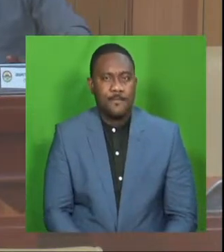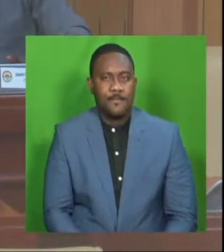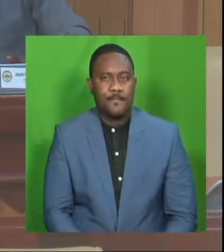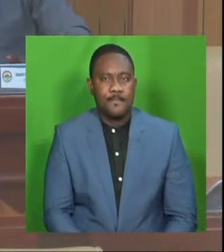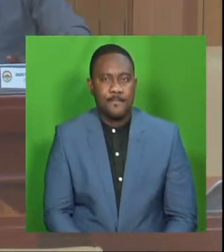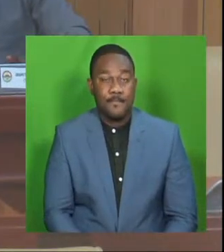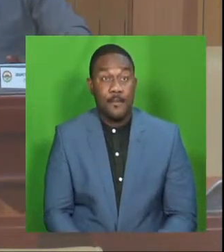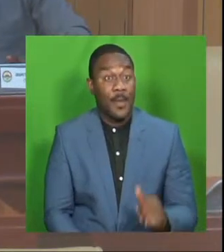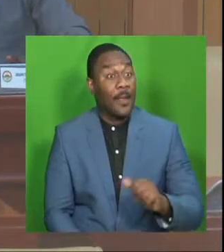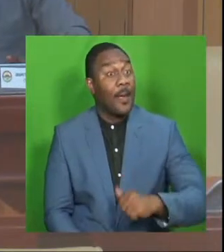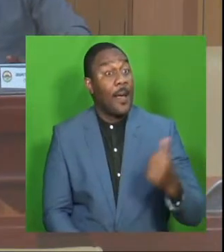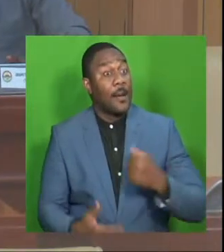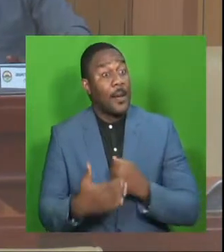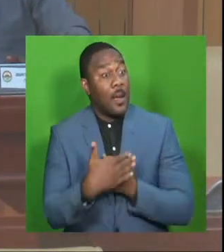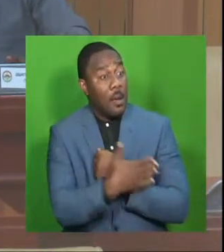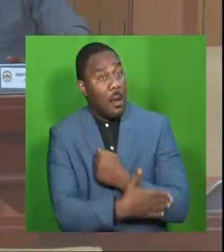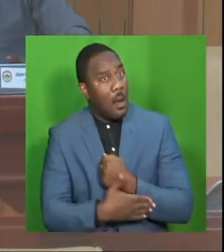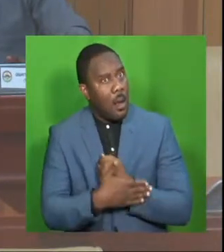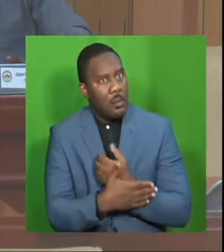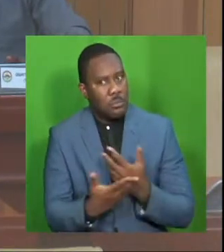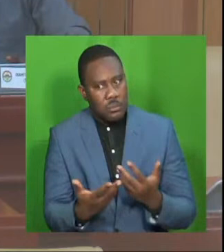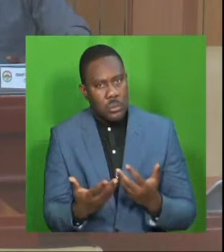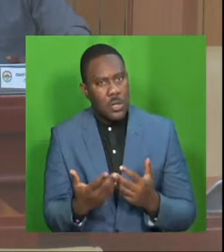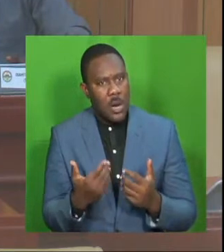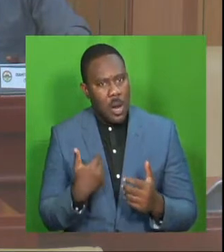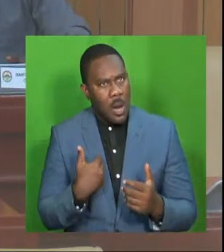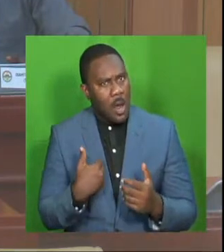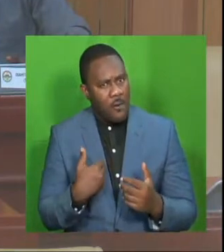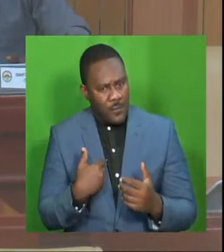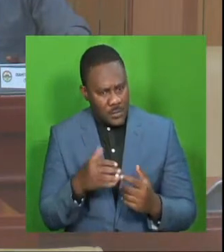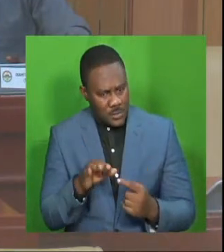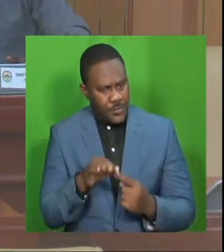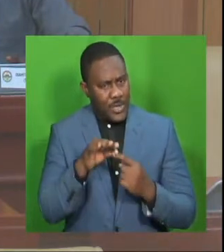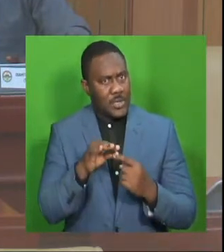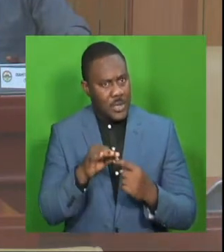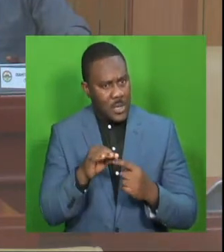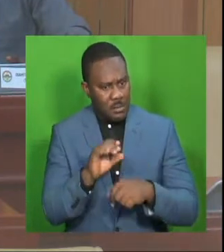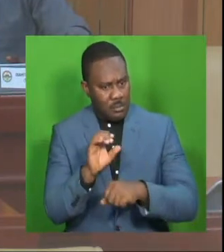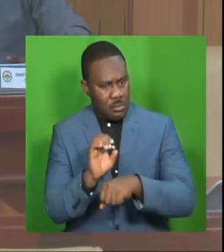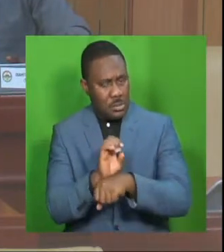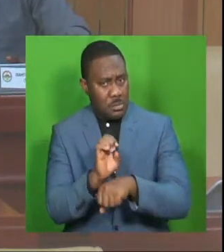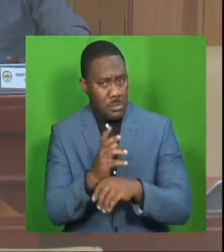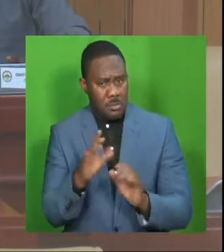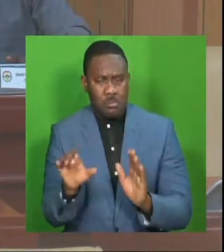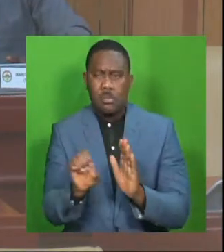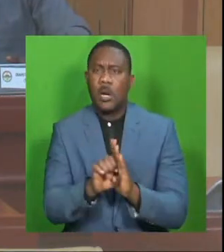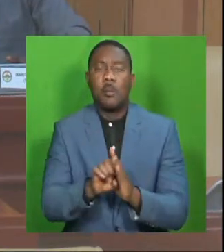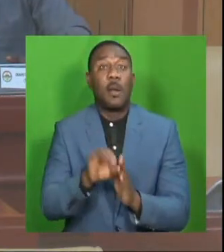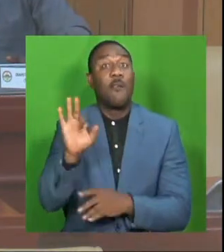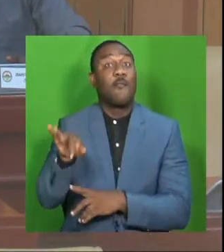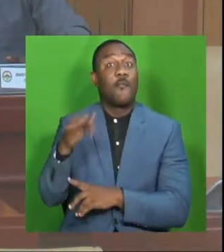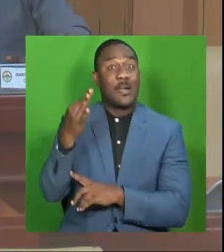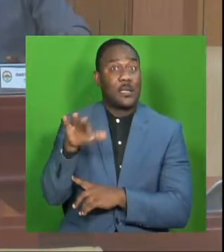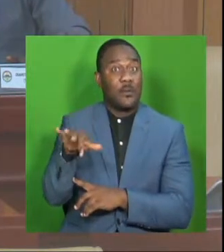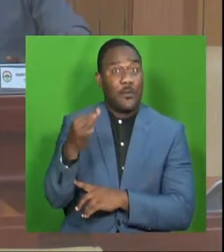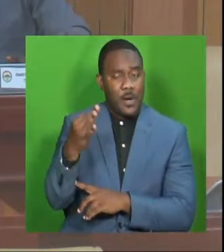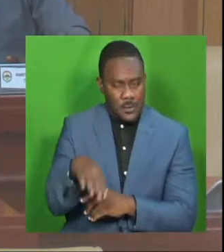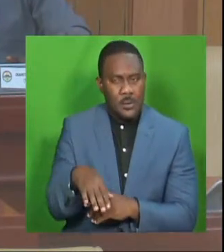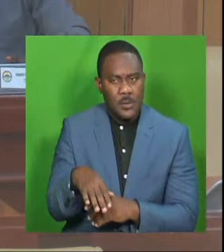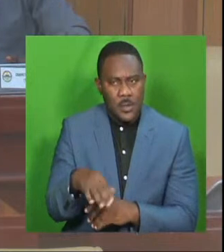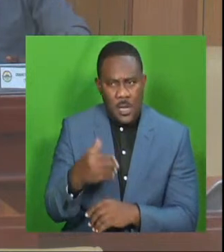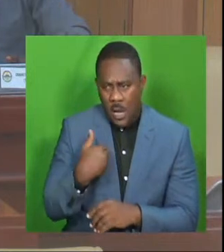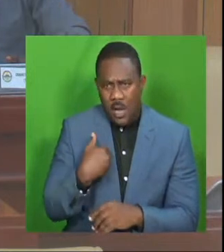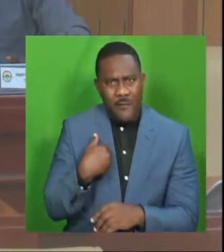other nations through employment generation. For example, when you go to France, there is a piece